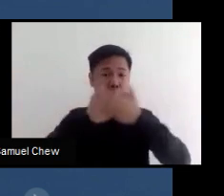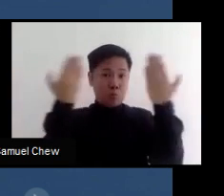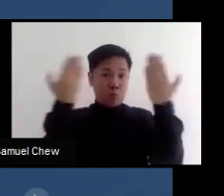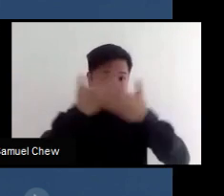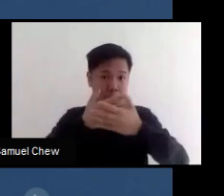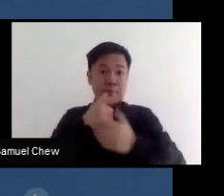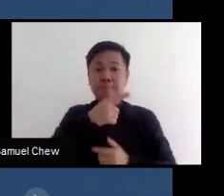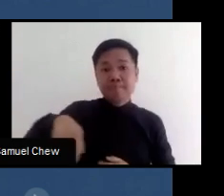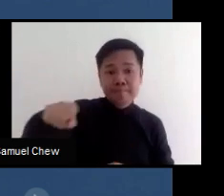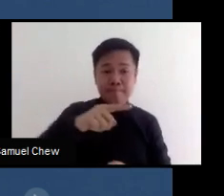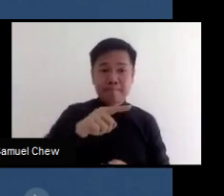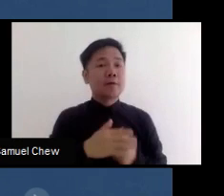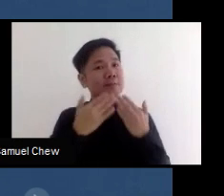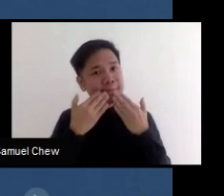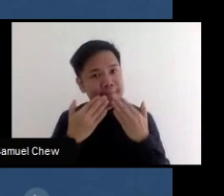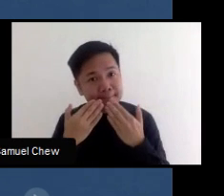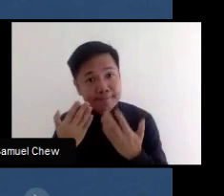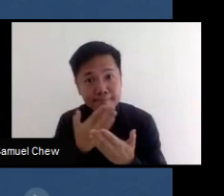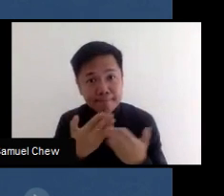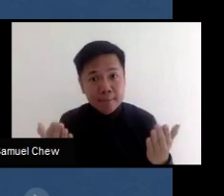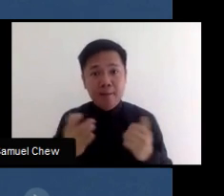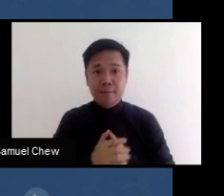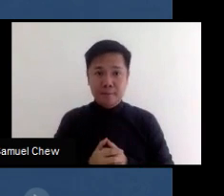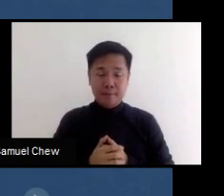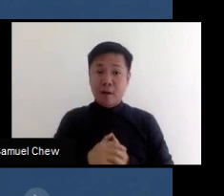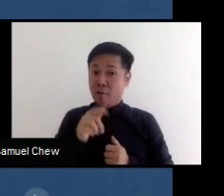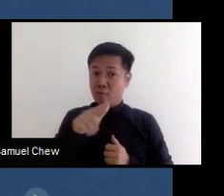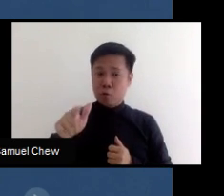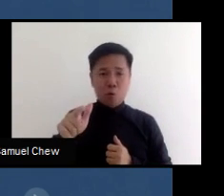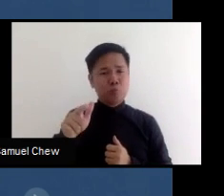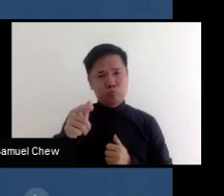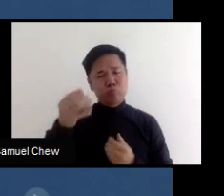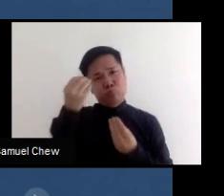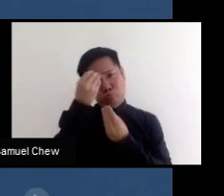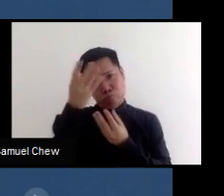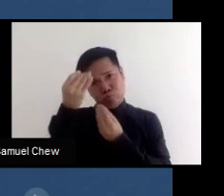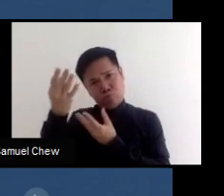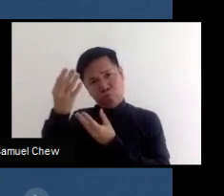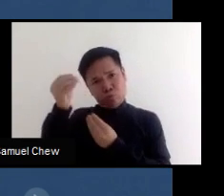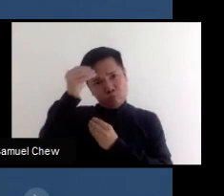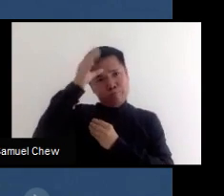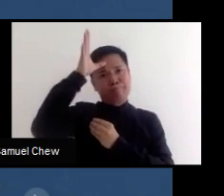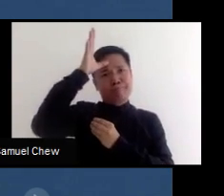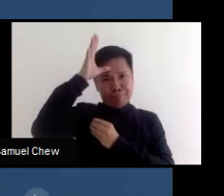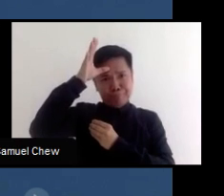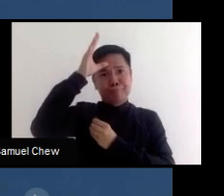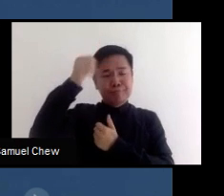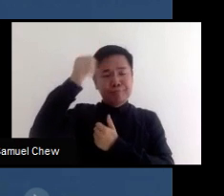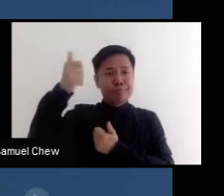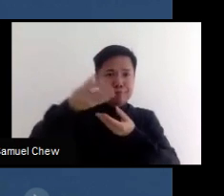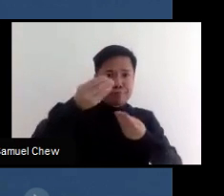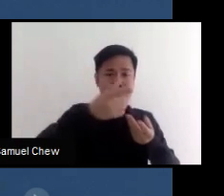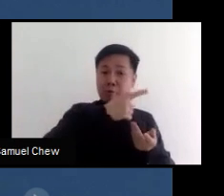you, each and every one of you, for your informative statements, which have demonstrated the need to